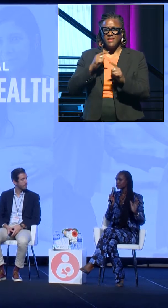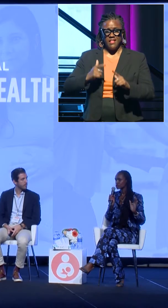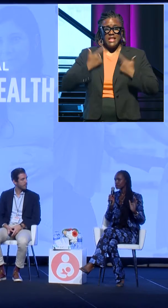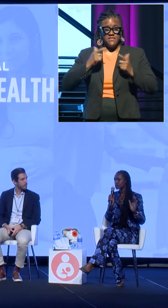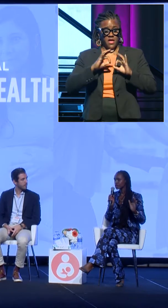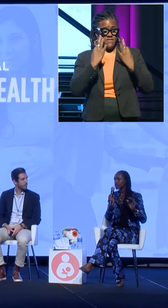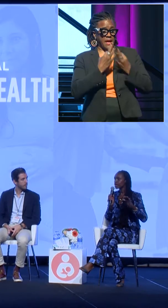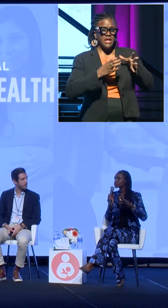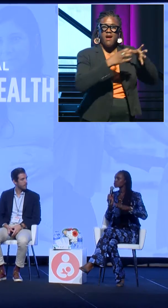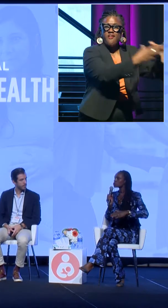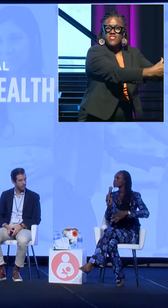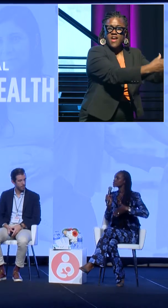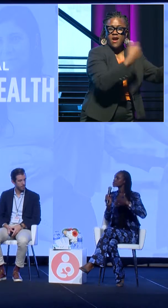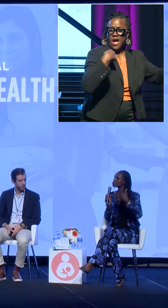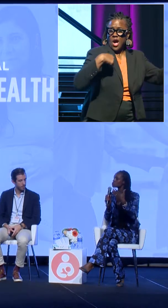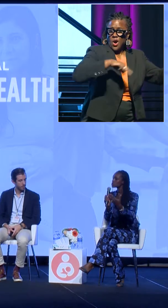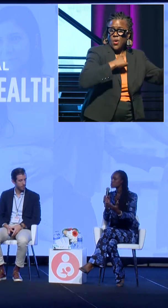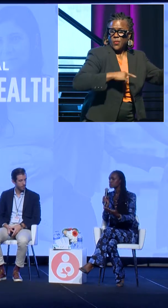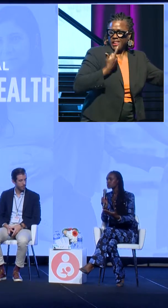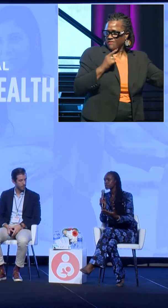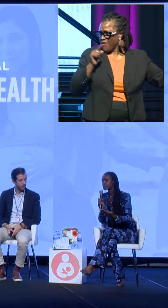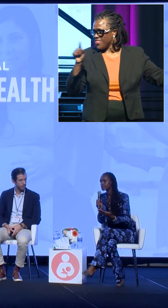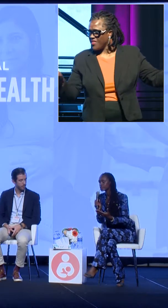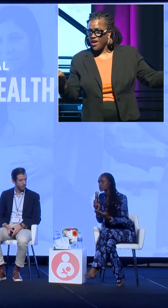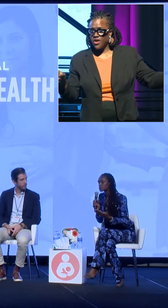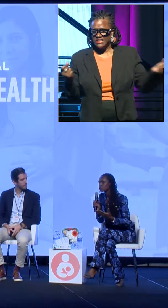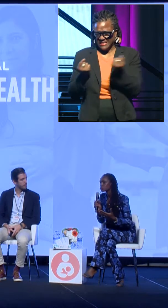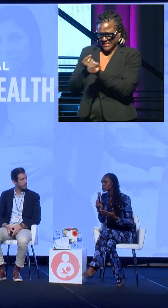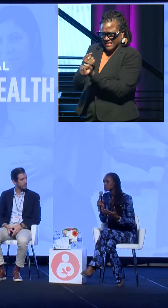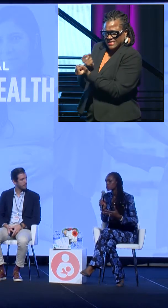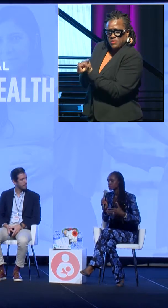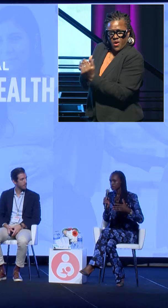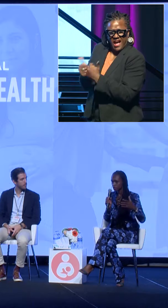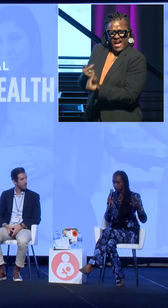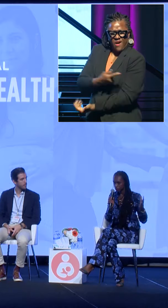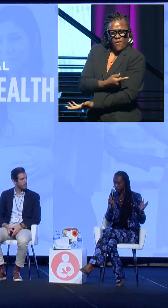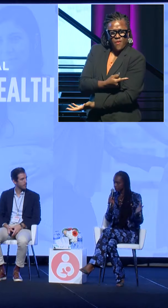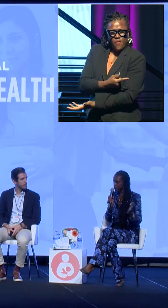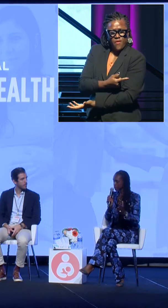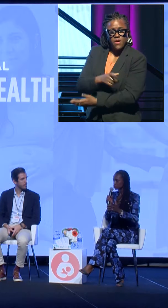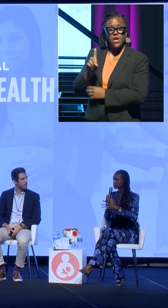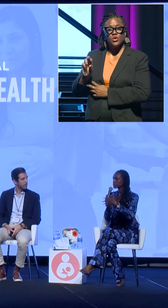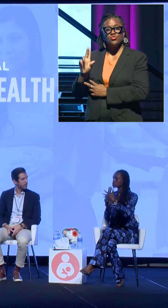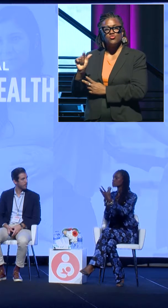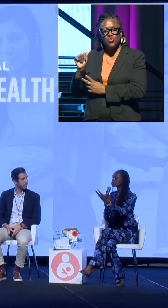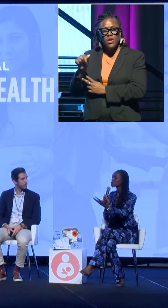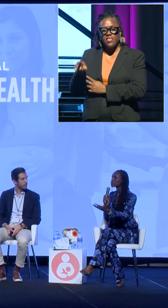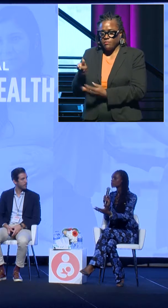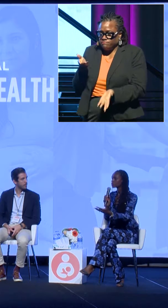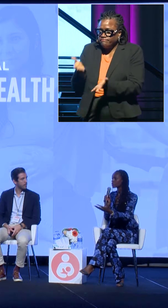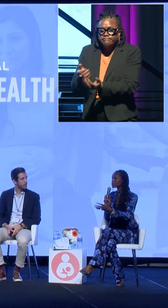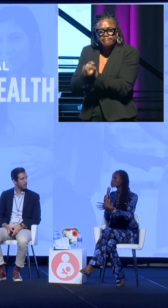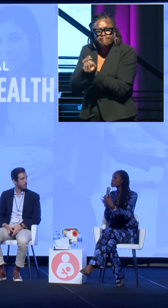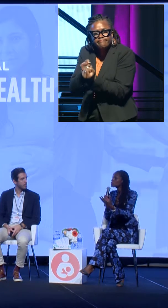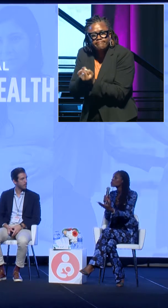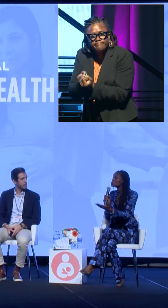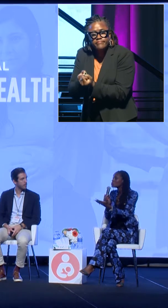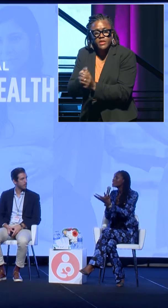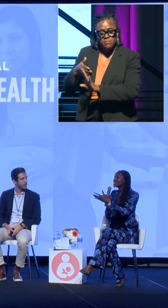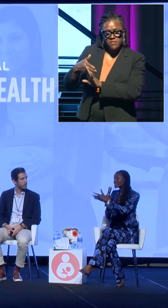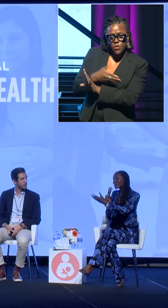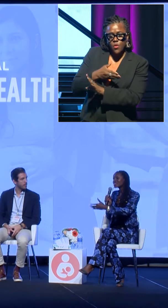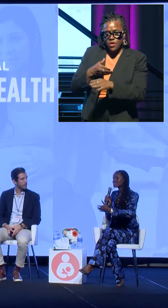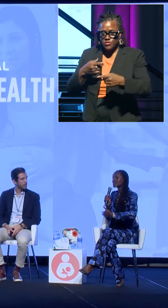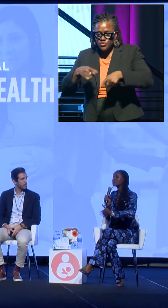our villages. And so when doulas support us, these are people who are supporting us along the birthing continuum, but into the postpartum period, these are people